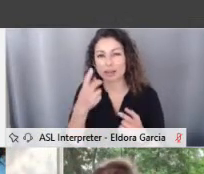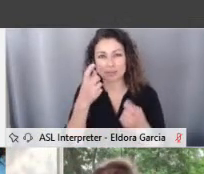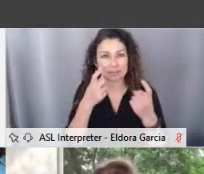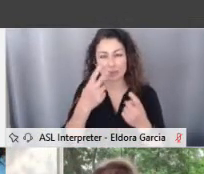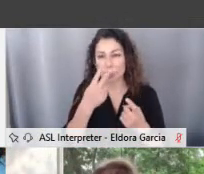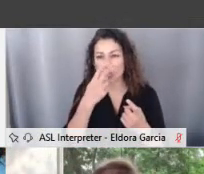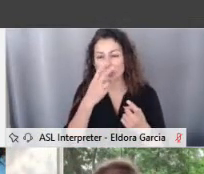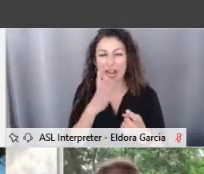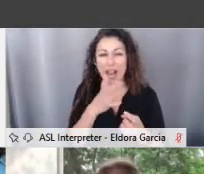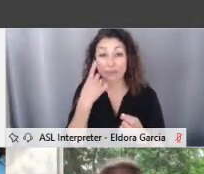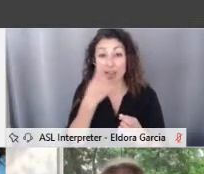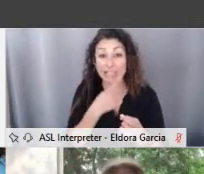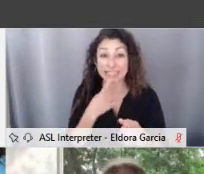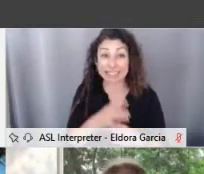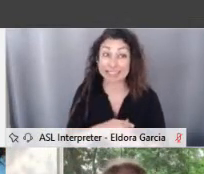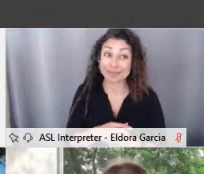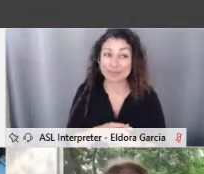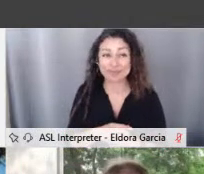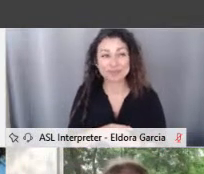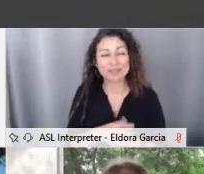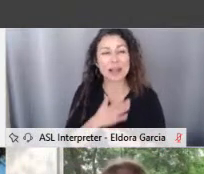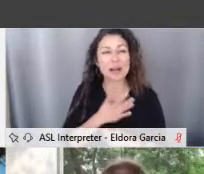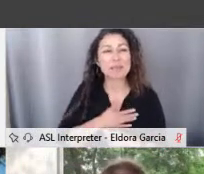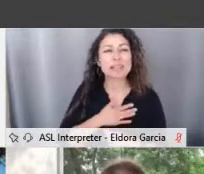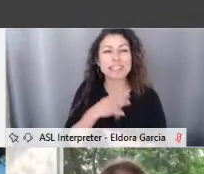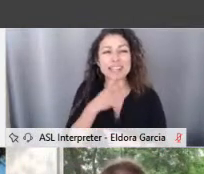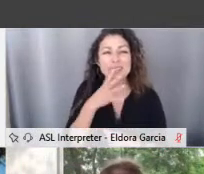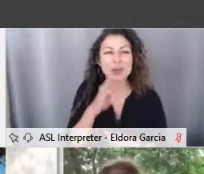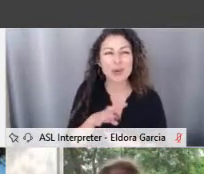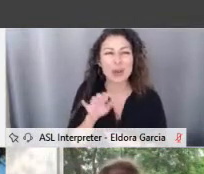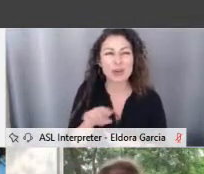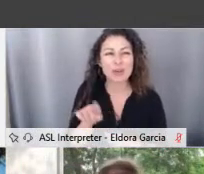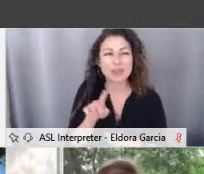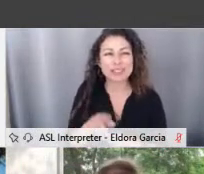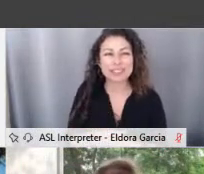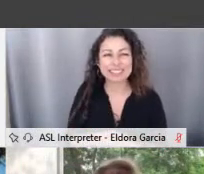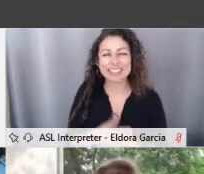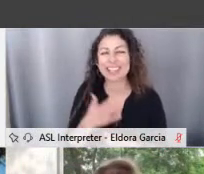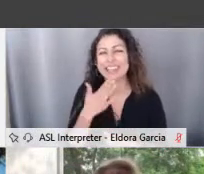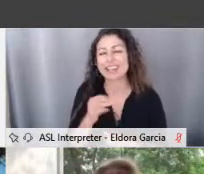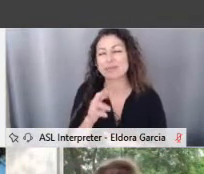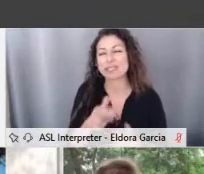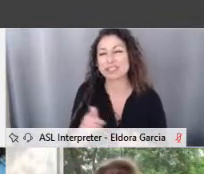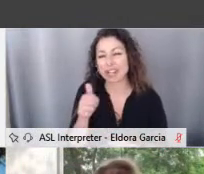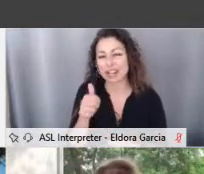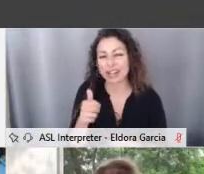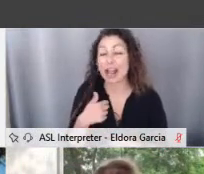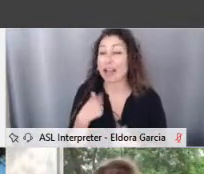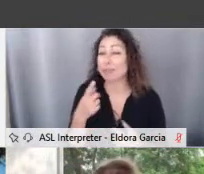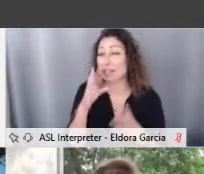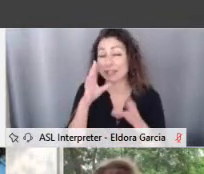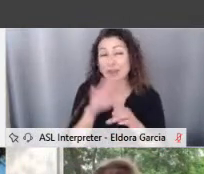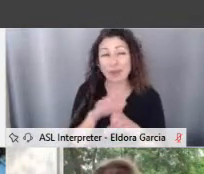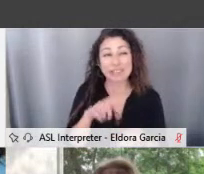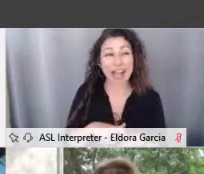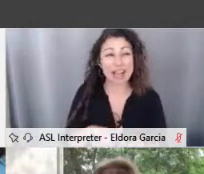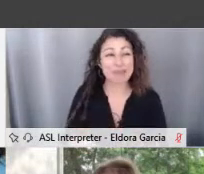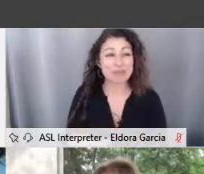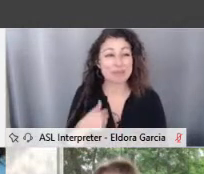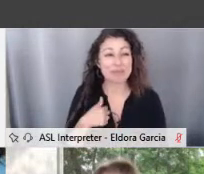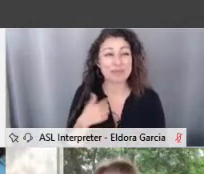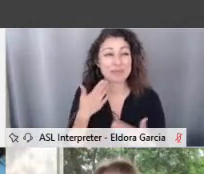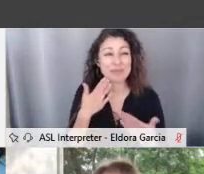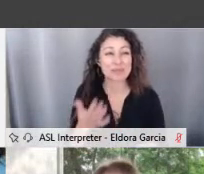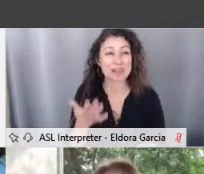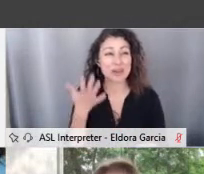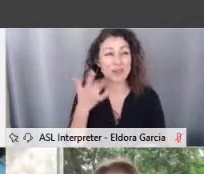So. All right, very good. Please ignore them. Thank you, Mr. Chair. I've been attentive this whole time. I don't know if